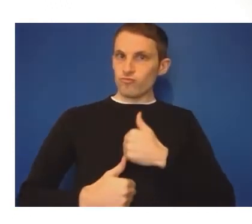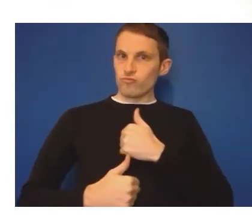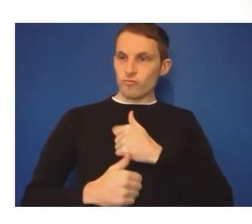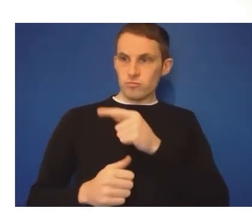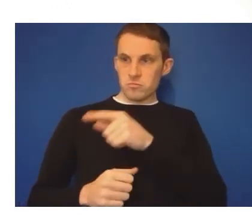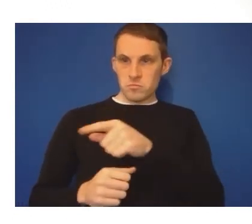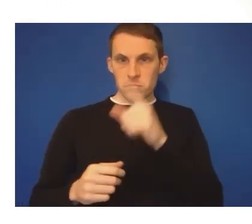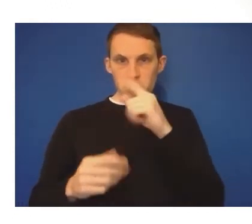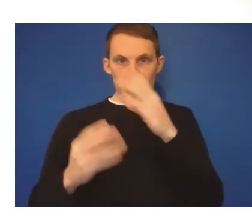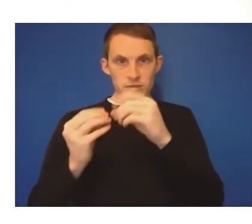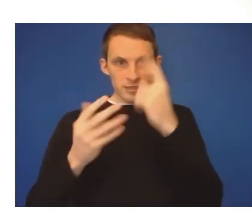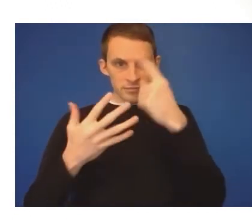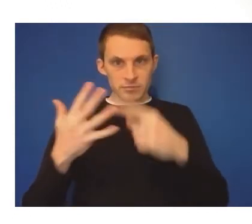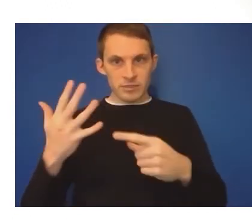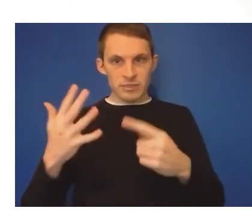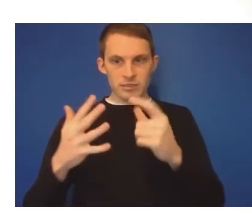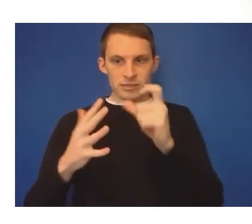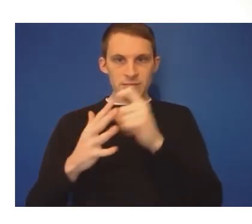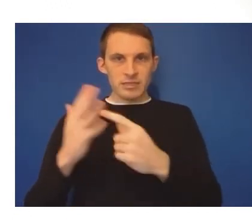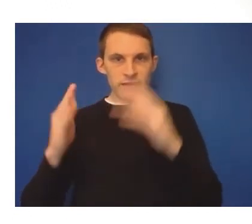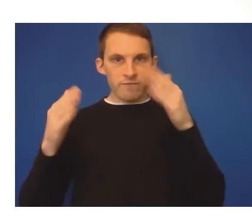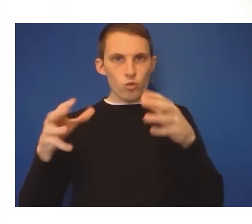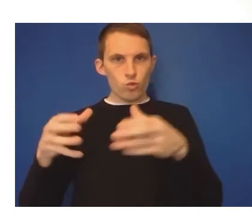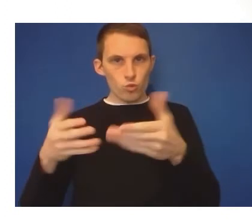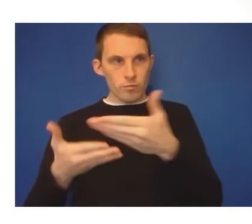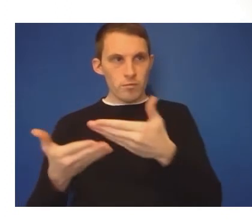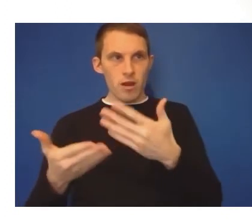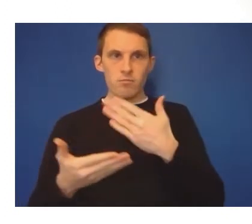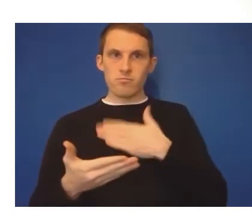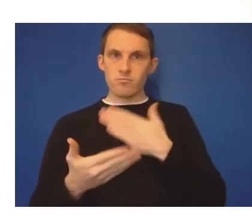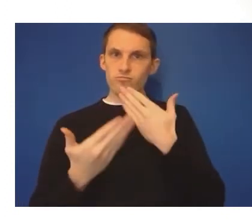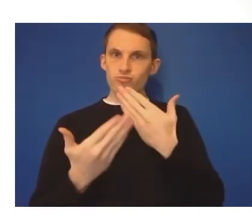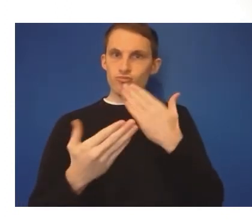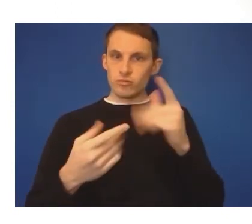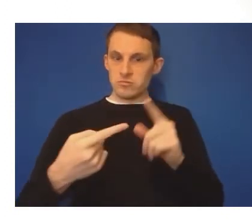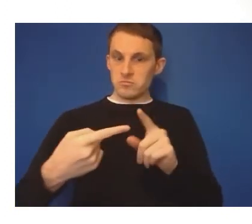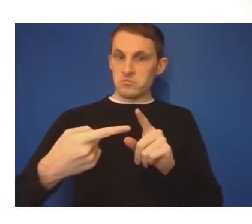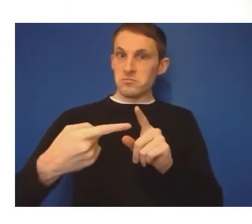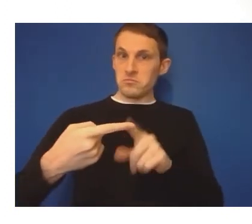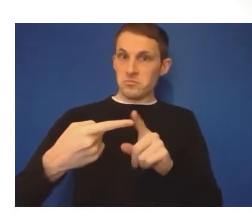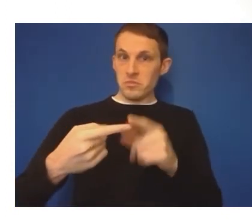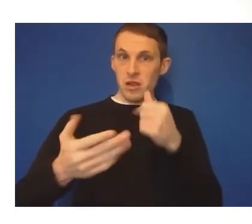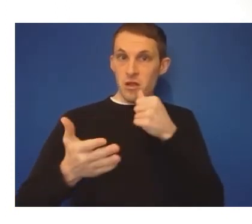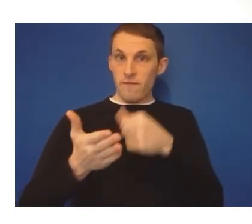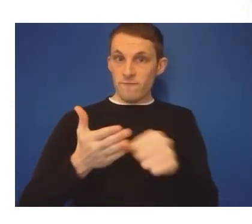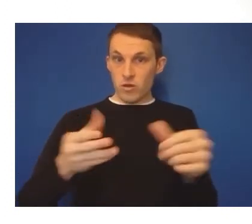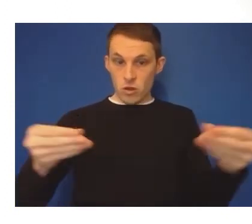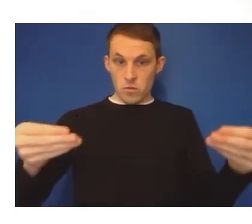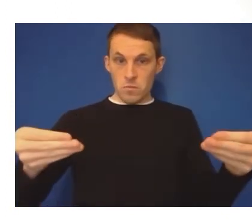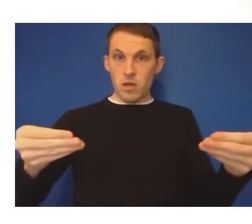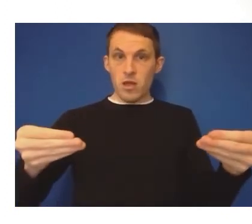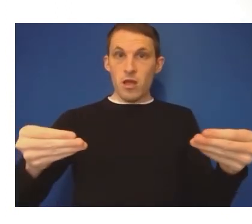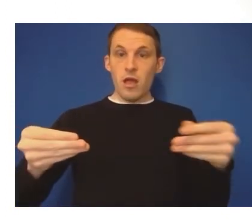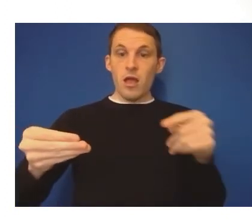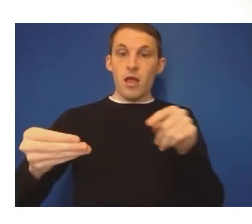advisory boards. And that was to simply put the phone number on the back of the bill envelope. And